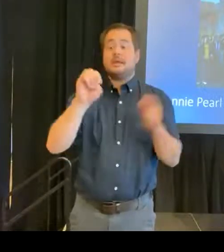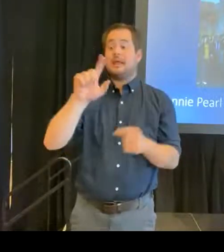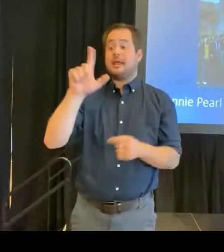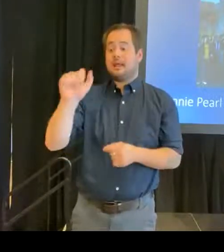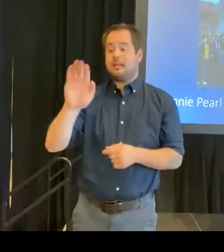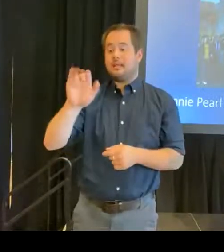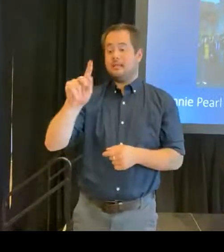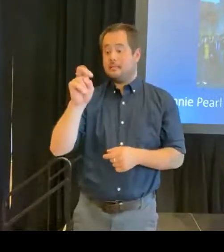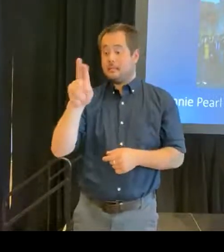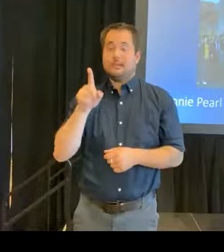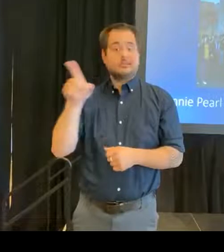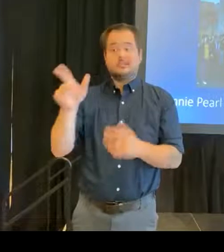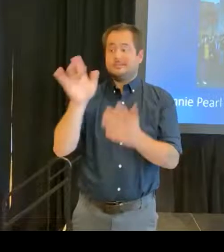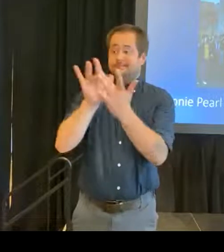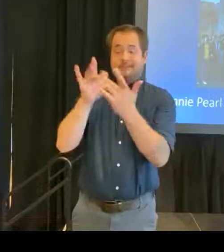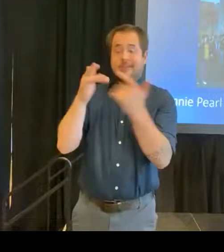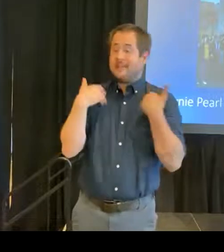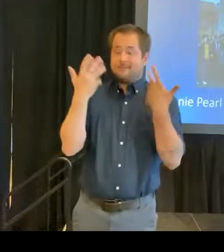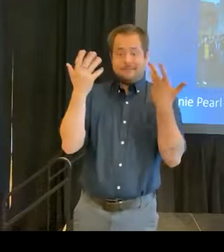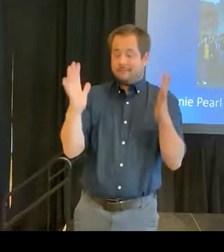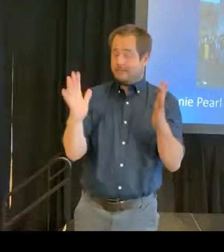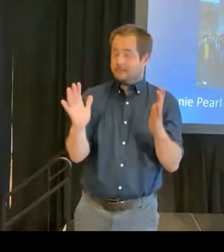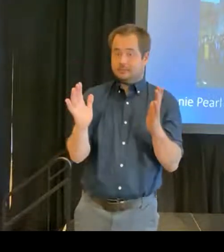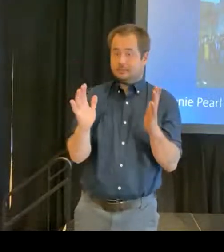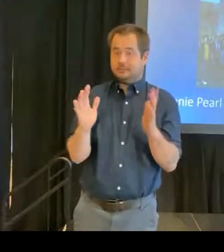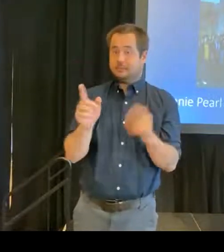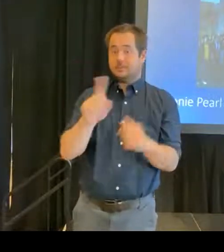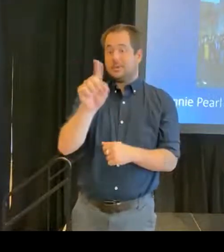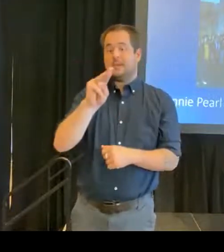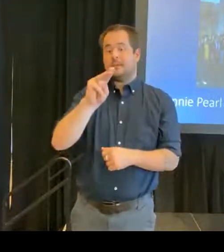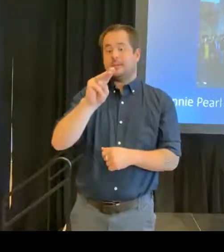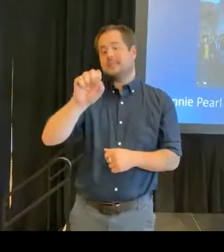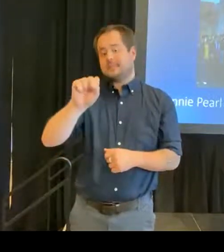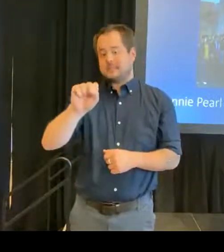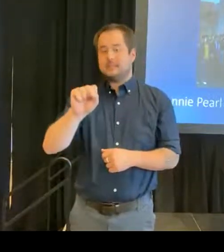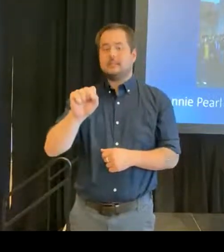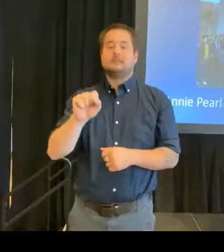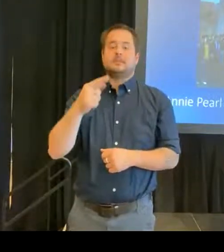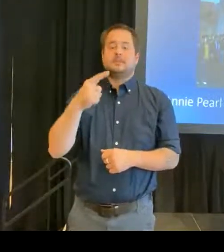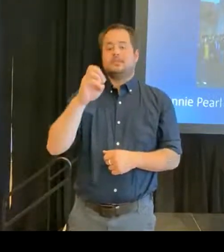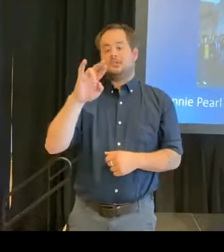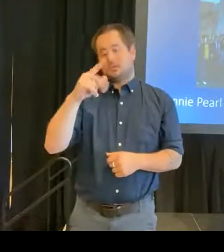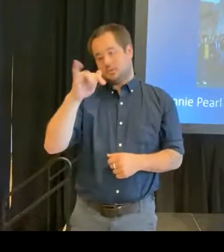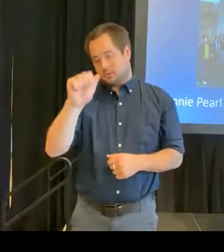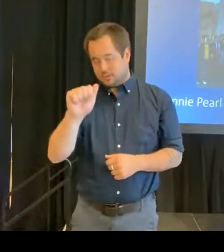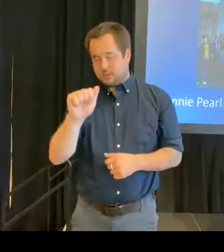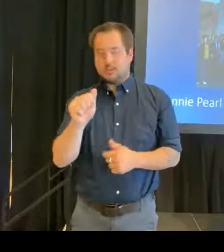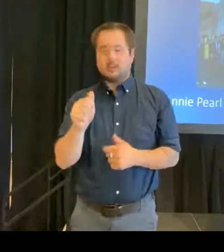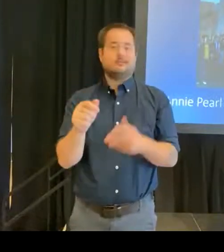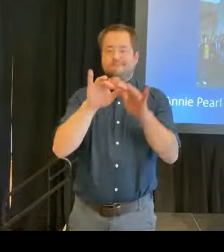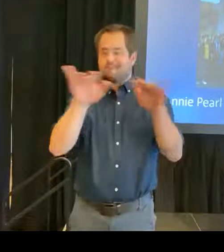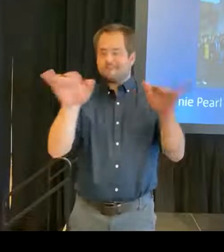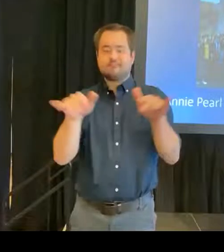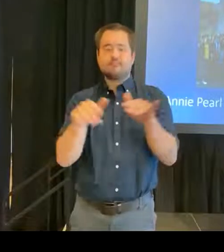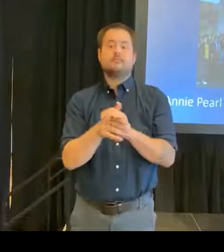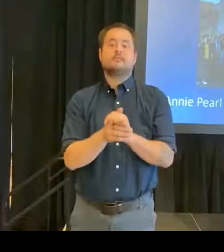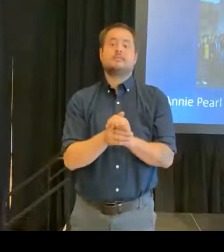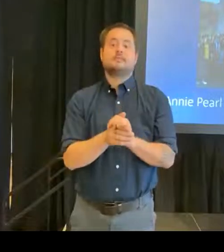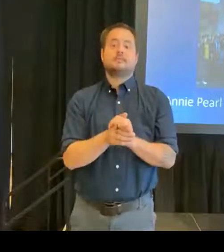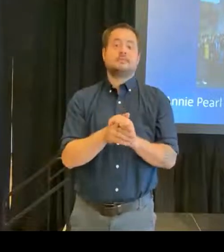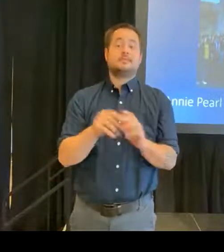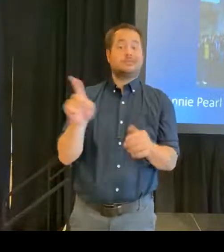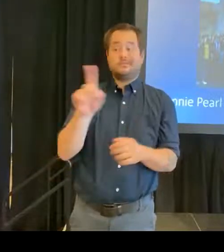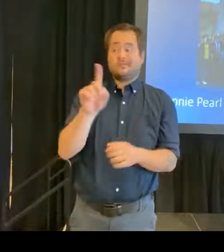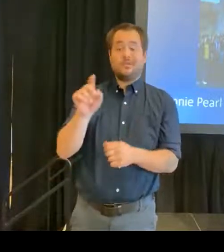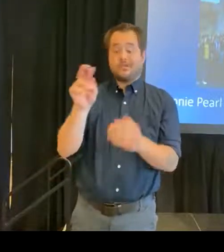had contacts in places where, in Mississippi and Georgia and places where we needed to work on